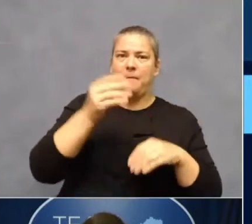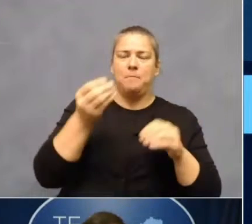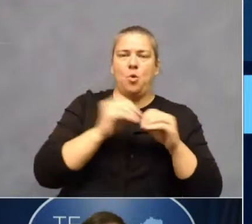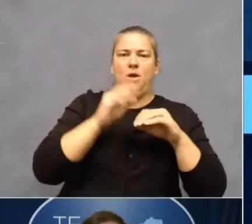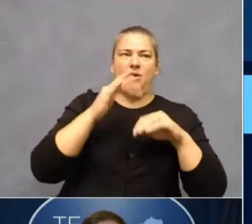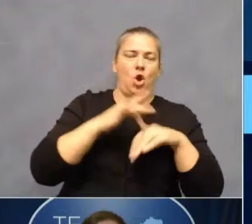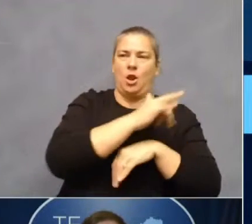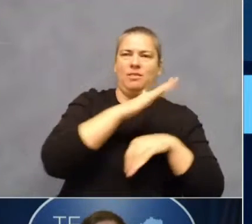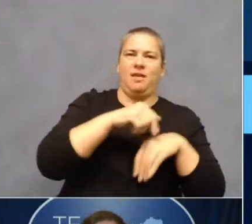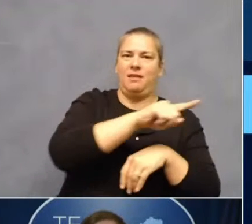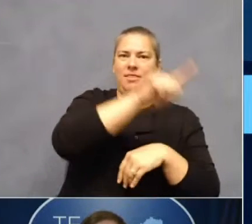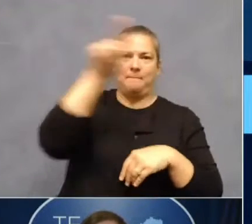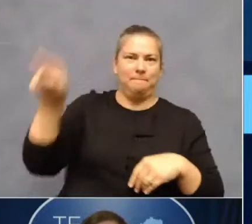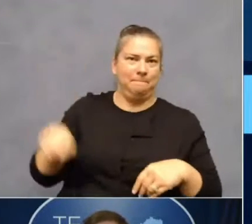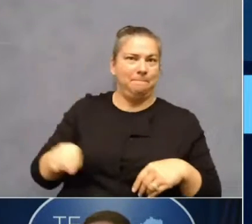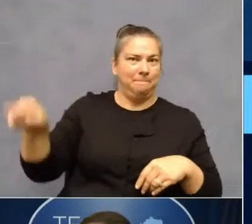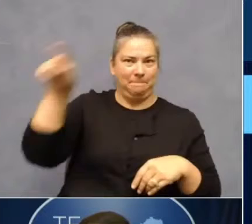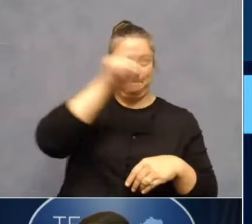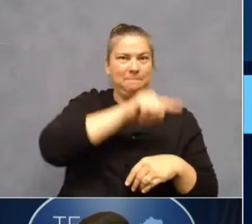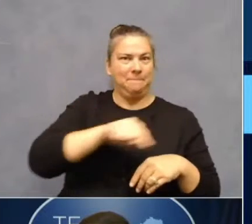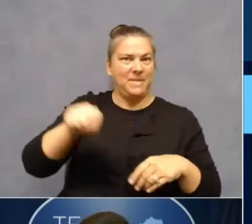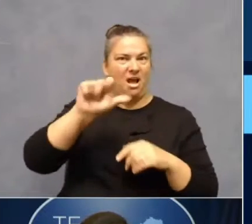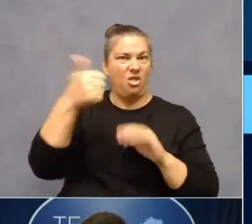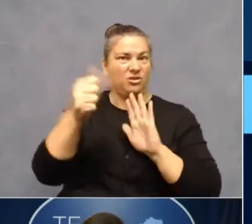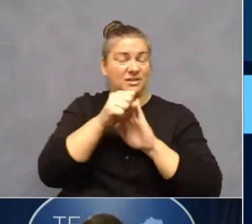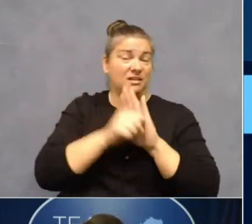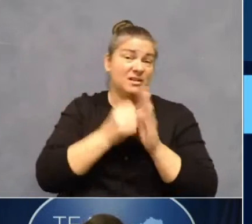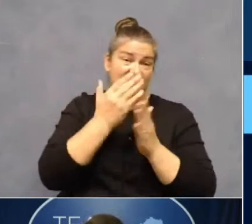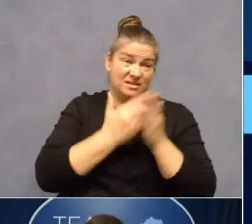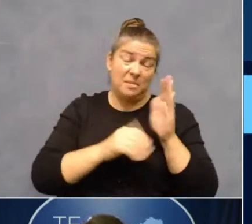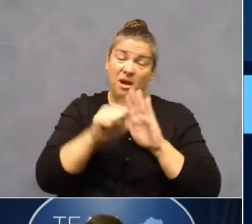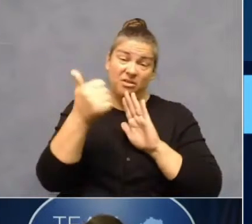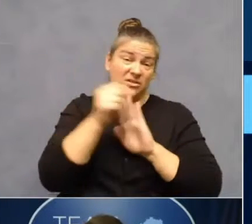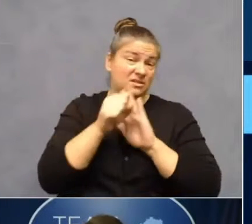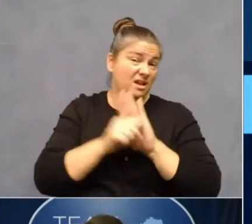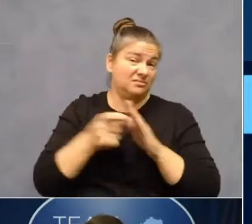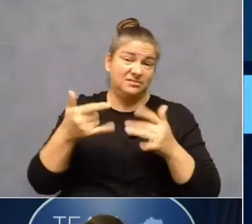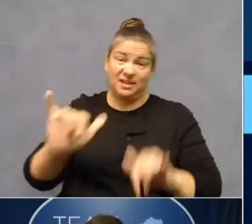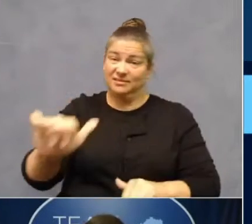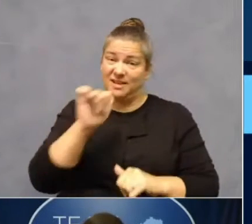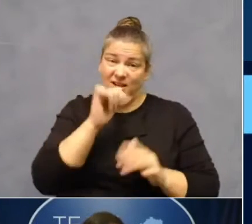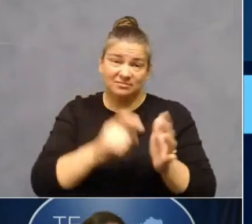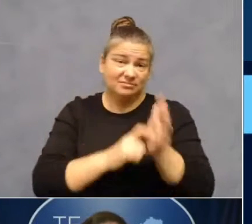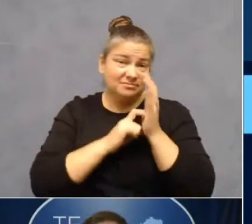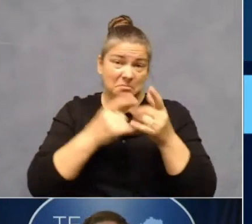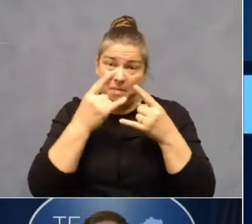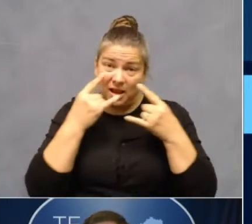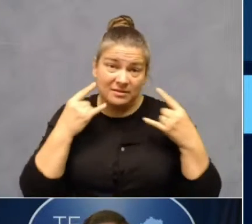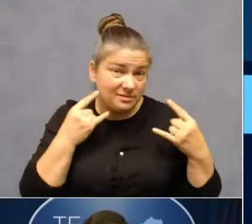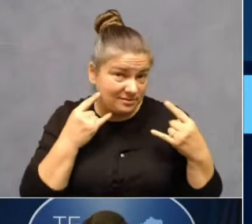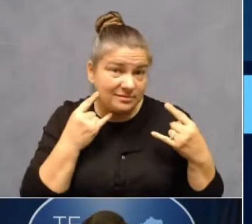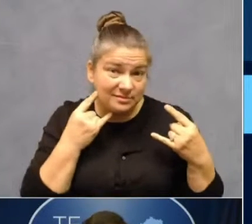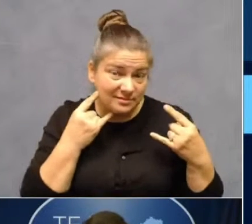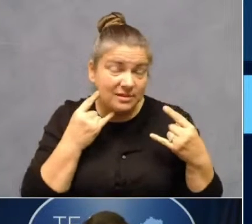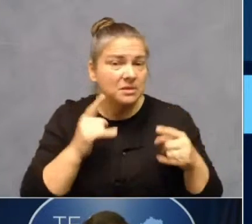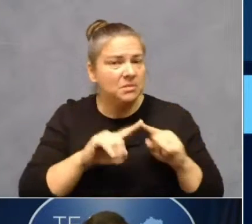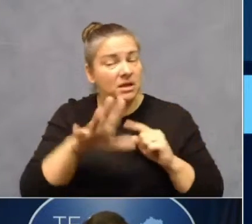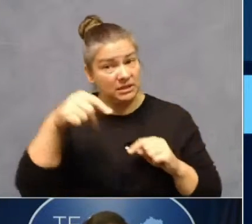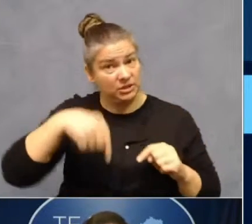than any of our neighbors, some of which still won't do this. We require that